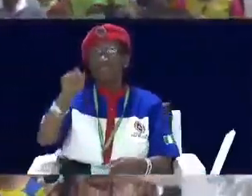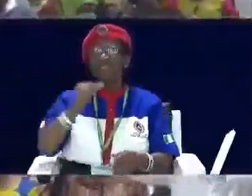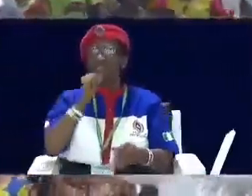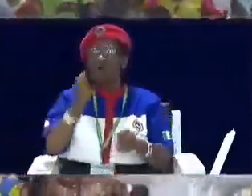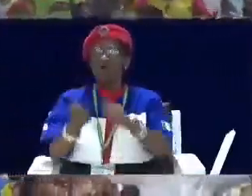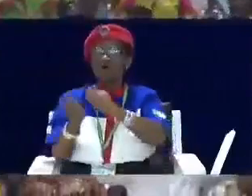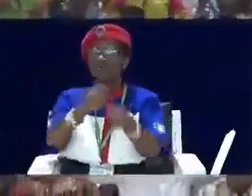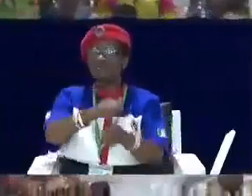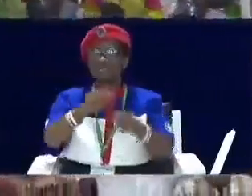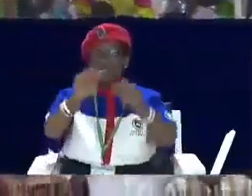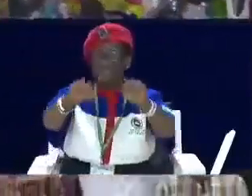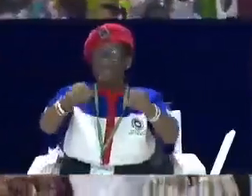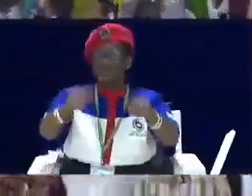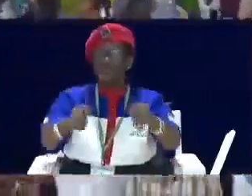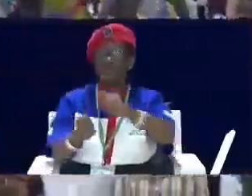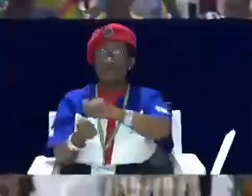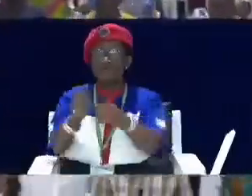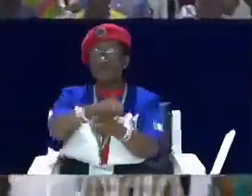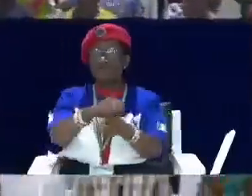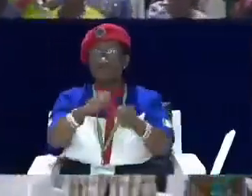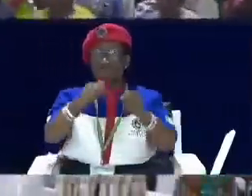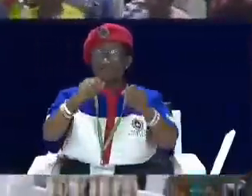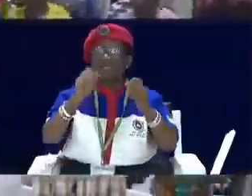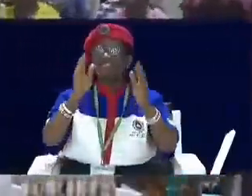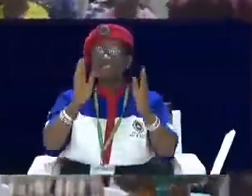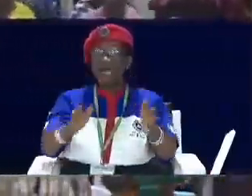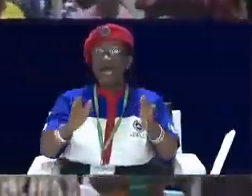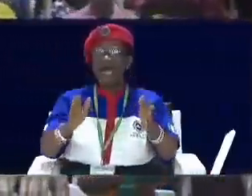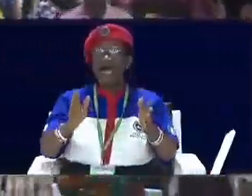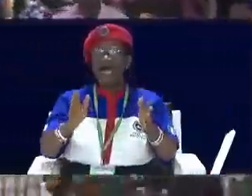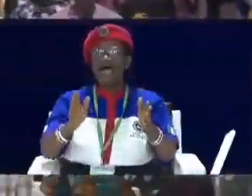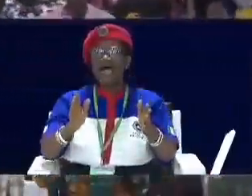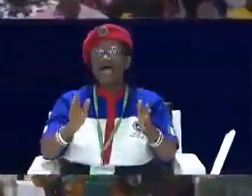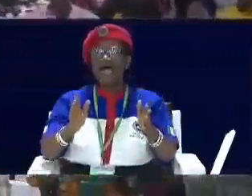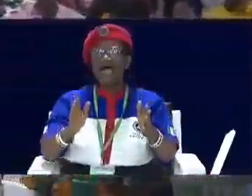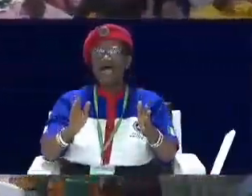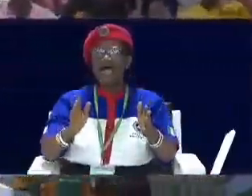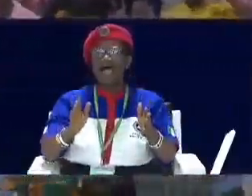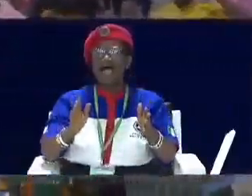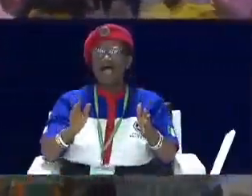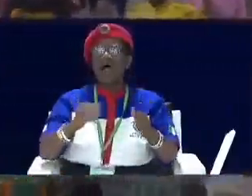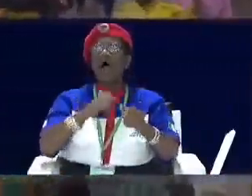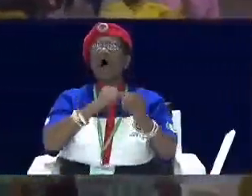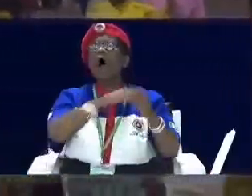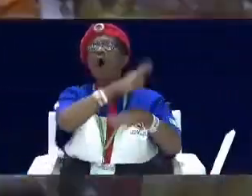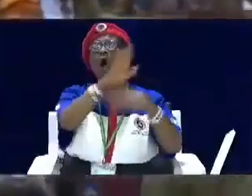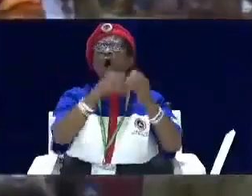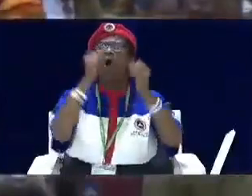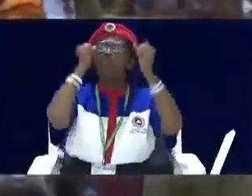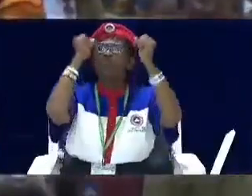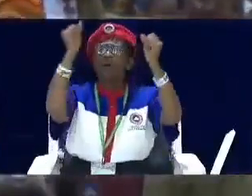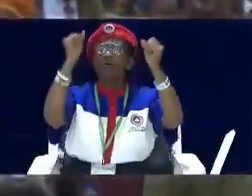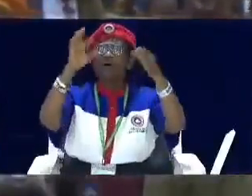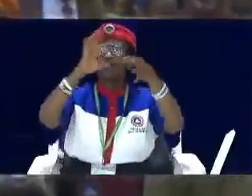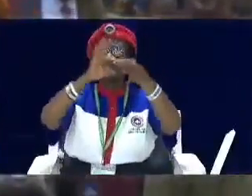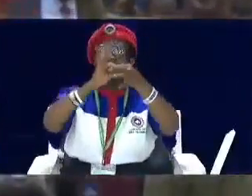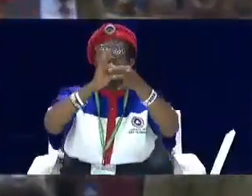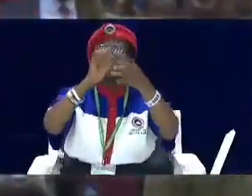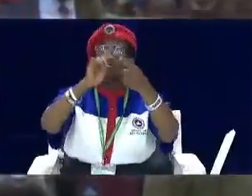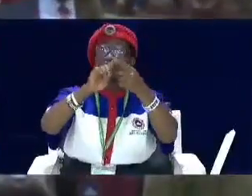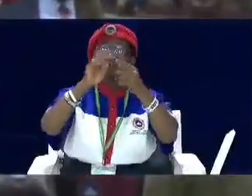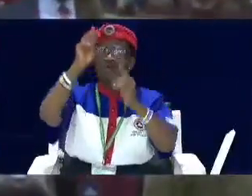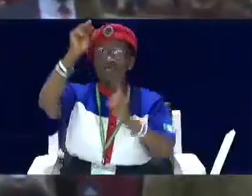unchangeable changer. Ọlọ́run tí ò yí padà tó sì yí ohun gbogbo padà. All power belong to him. Gbogbo agbára ti rẹ̀